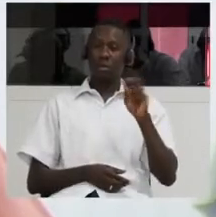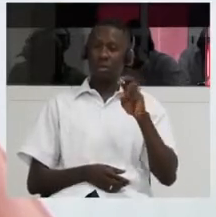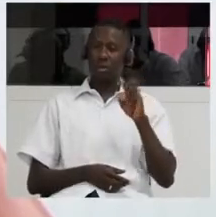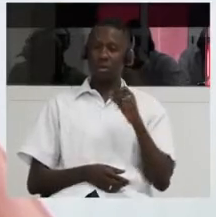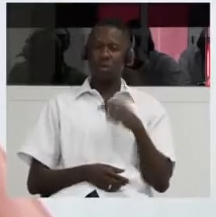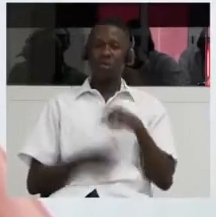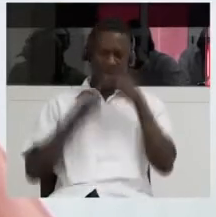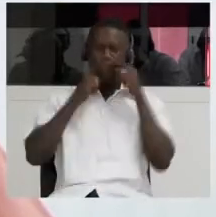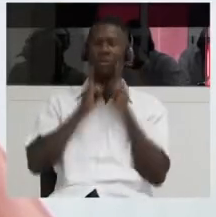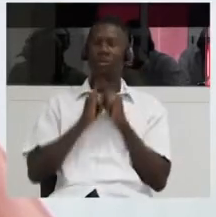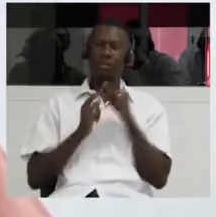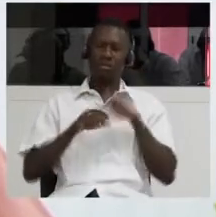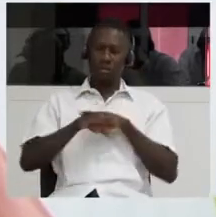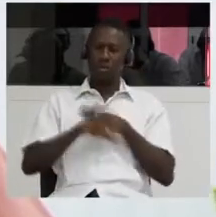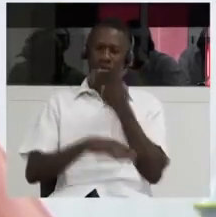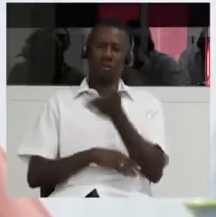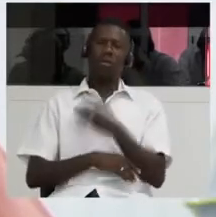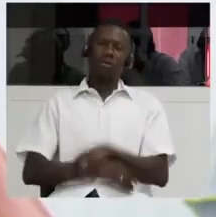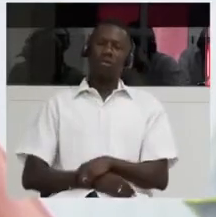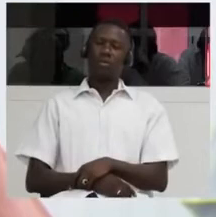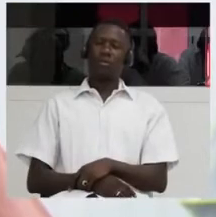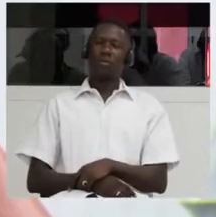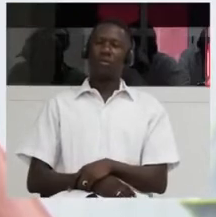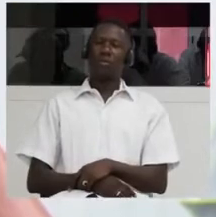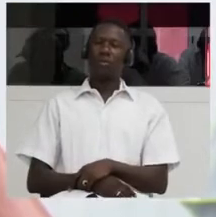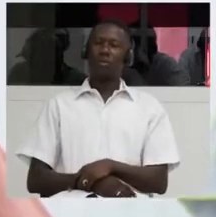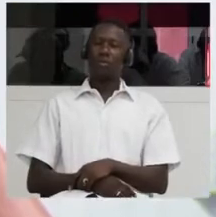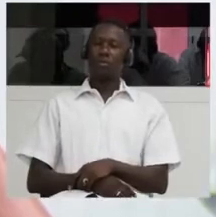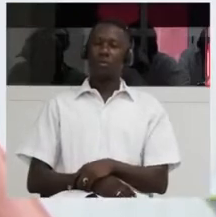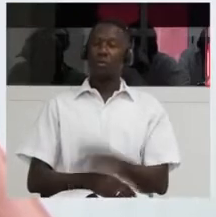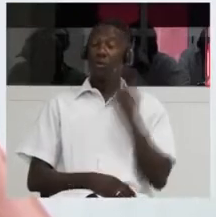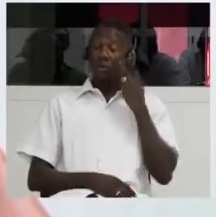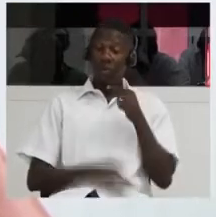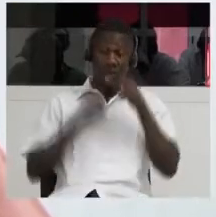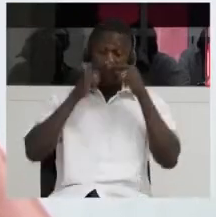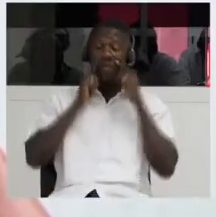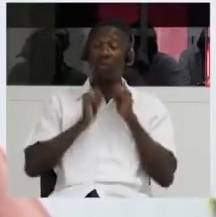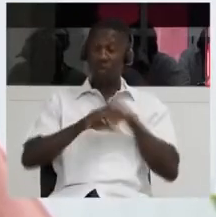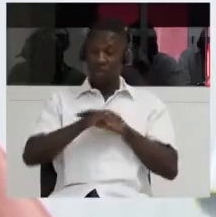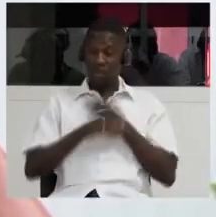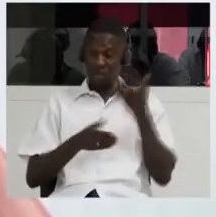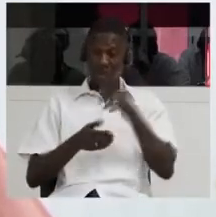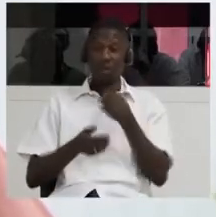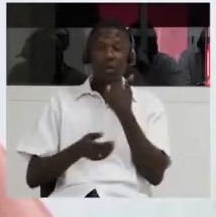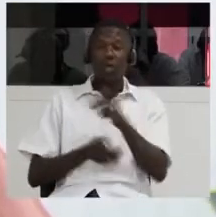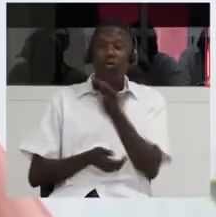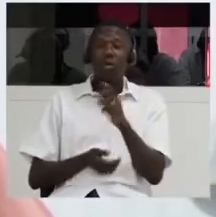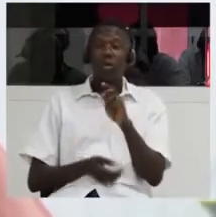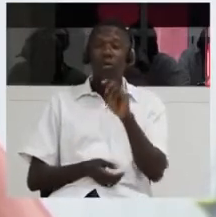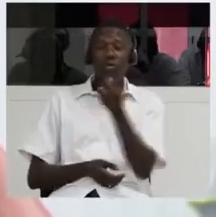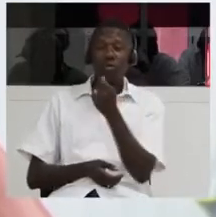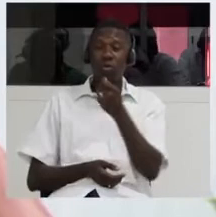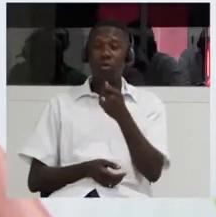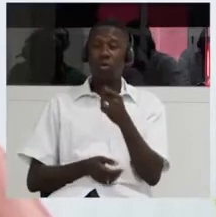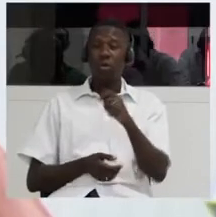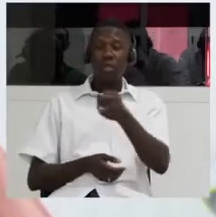Please proceed. So when Edward requested for the new armory key, the adjutant told him